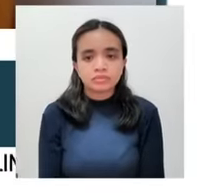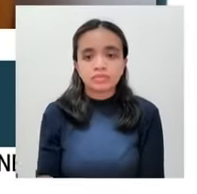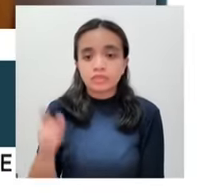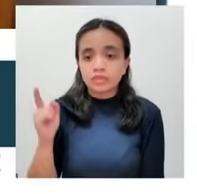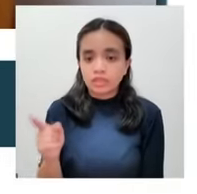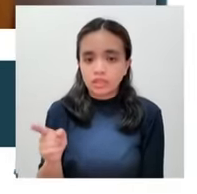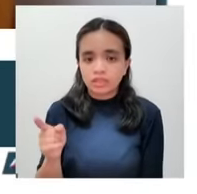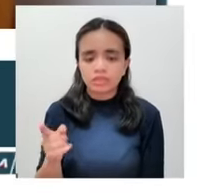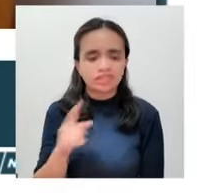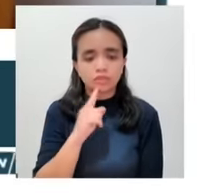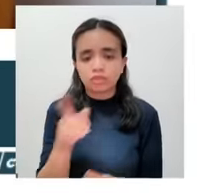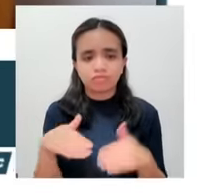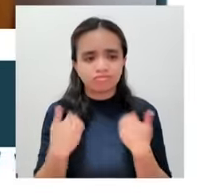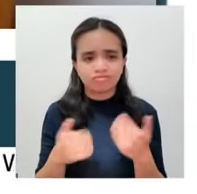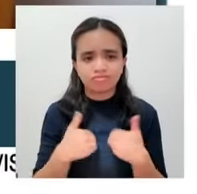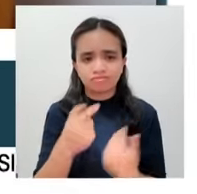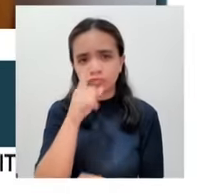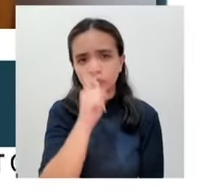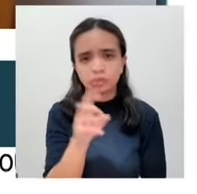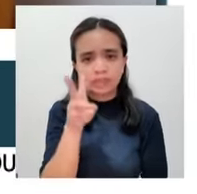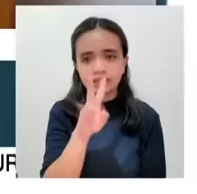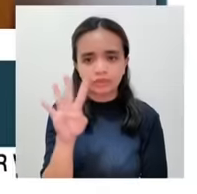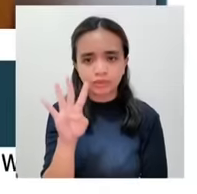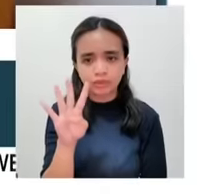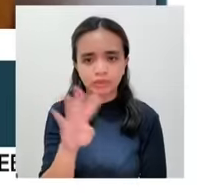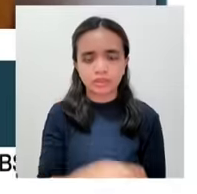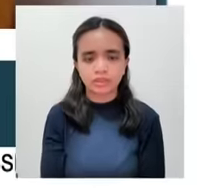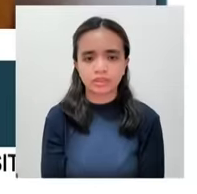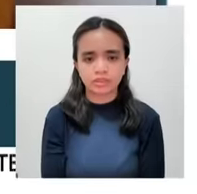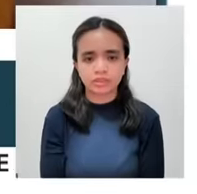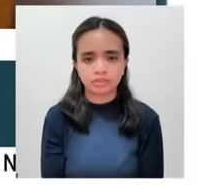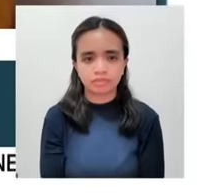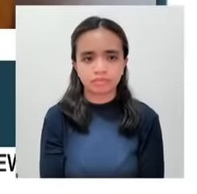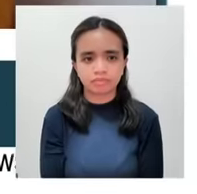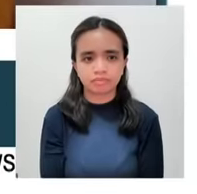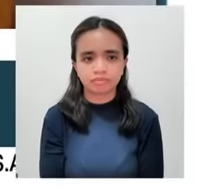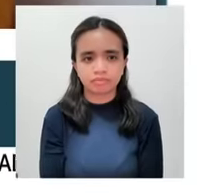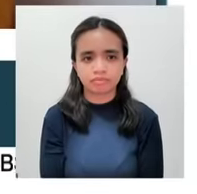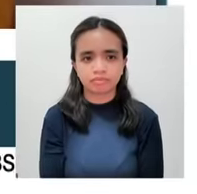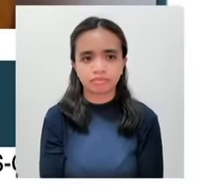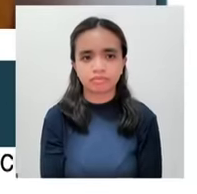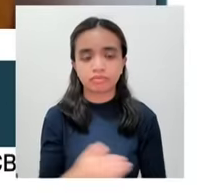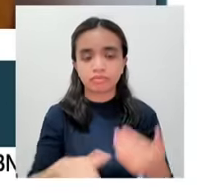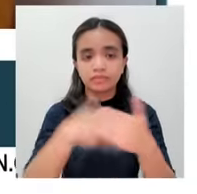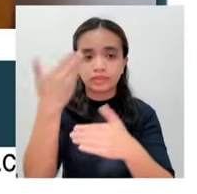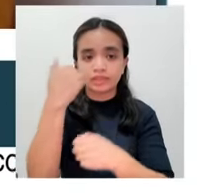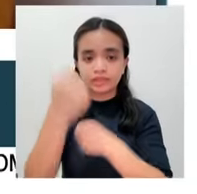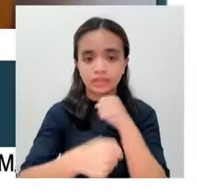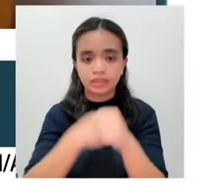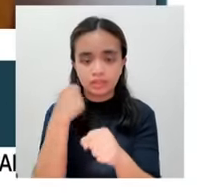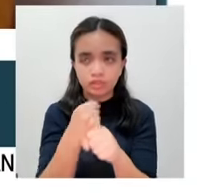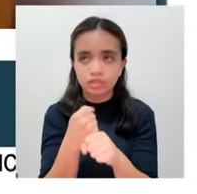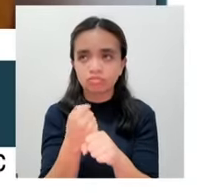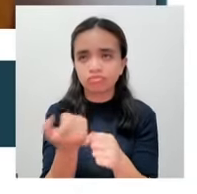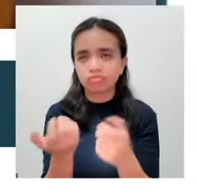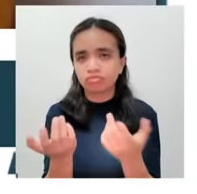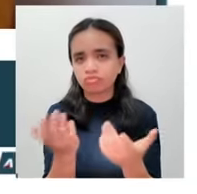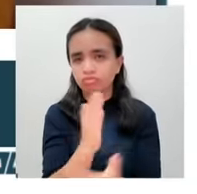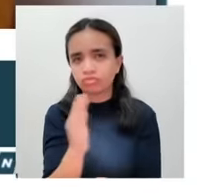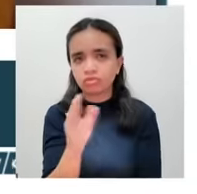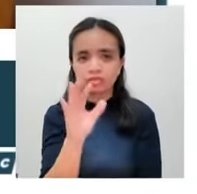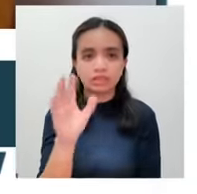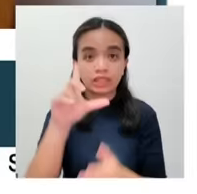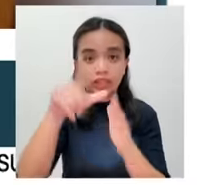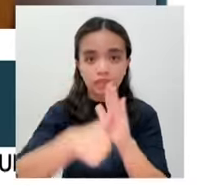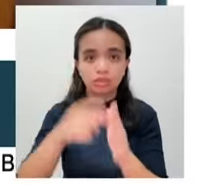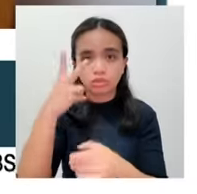she was really young. She was 24 years old. Mm. Then next year, then 2 years later